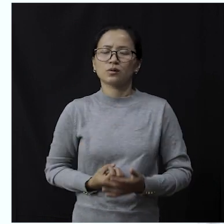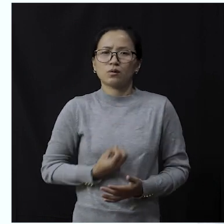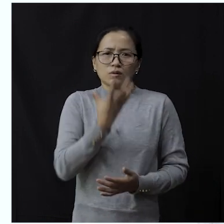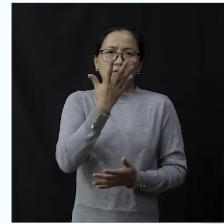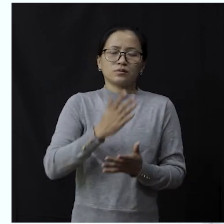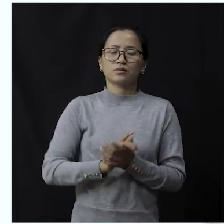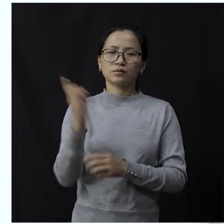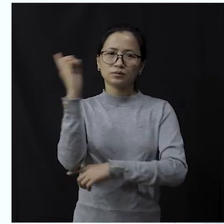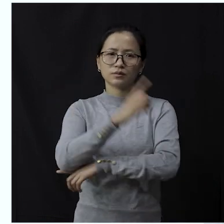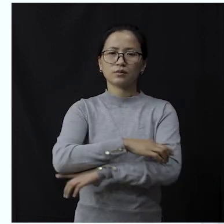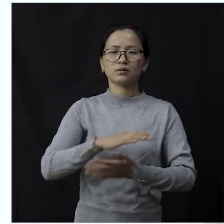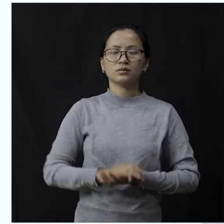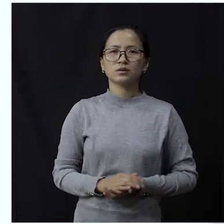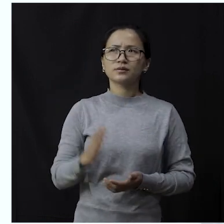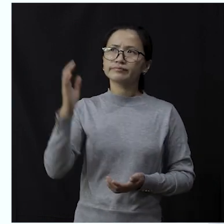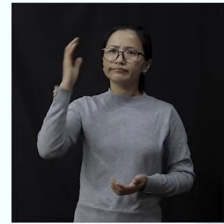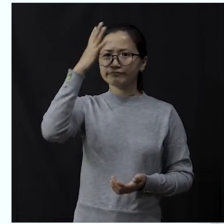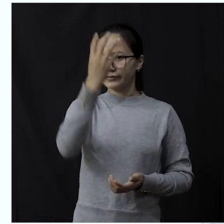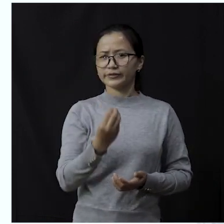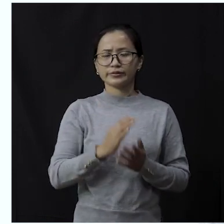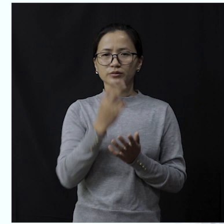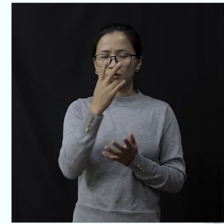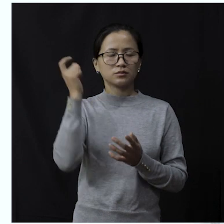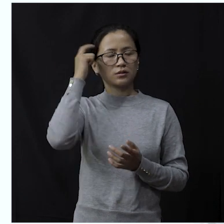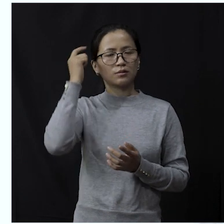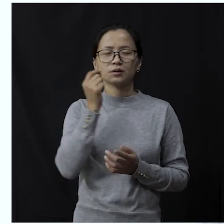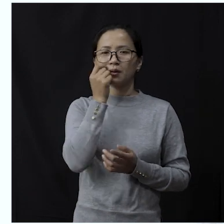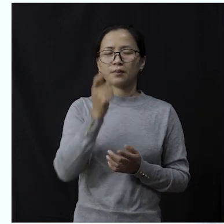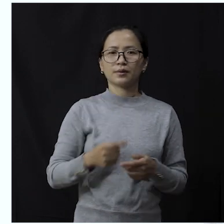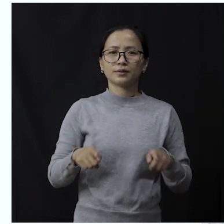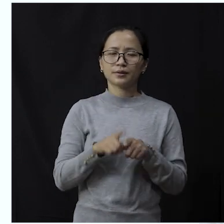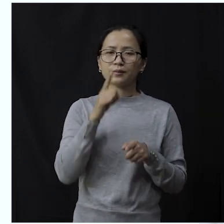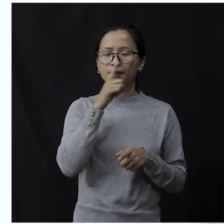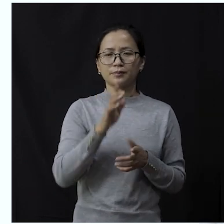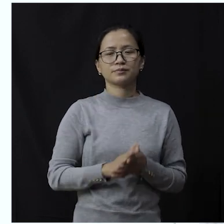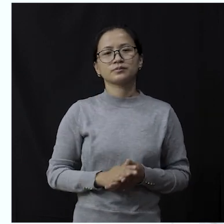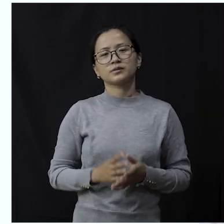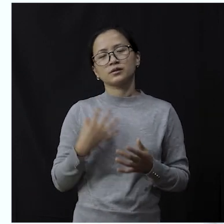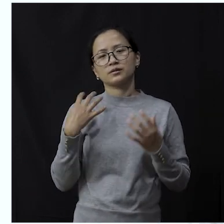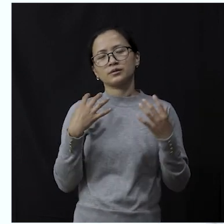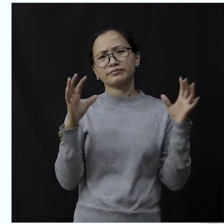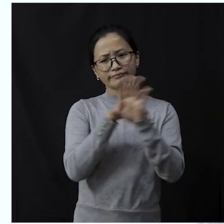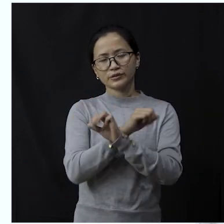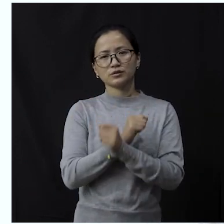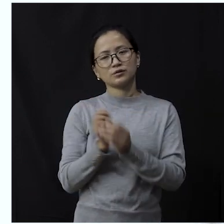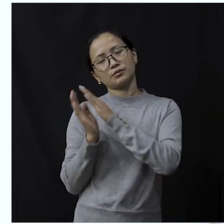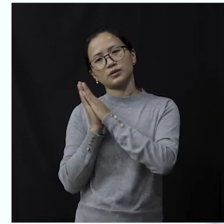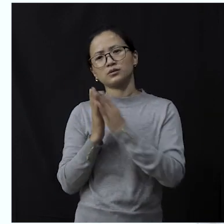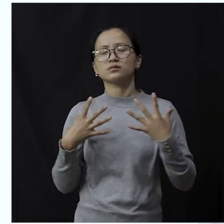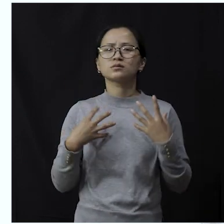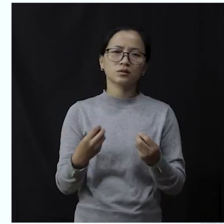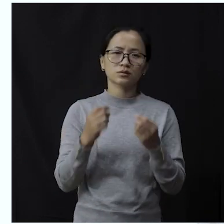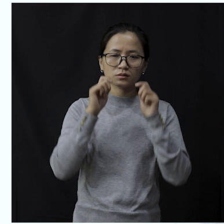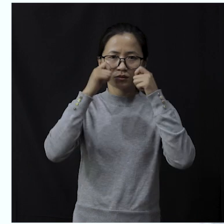day, night comes and you think about your mother, you think about your father, and you start missing your bed. You may want to cry. These are the